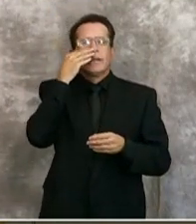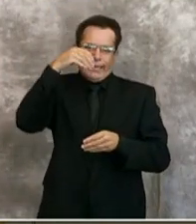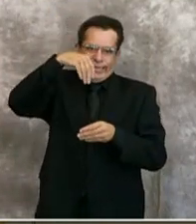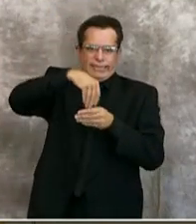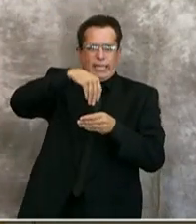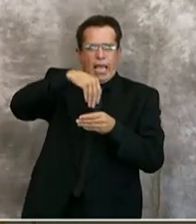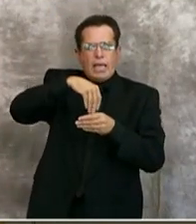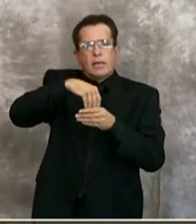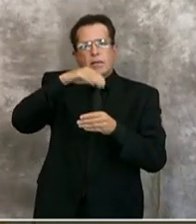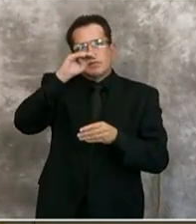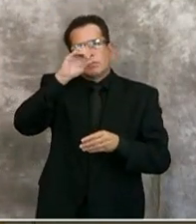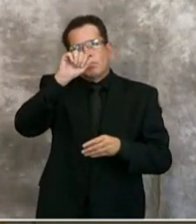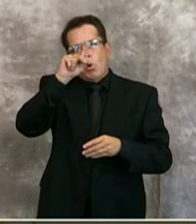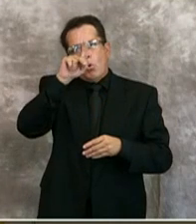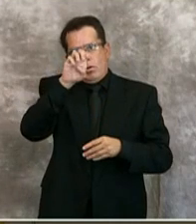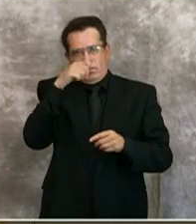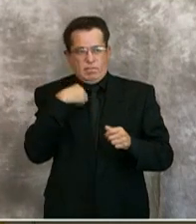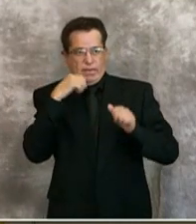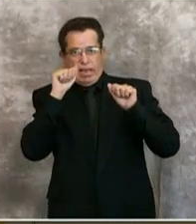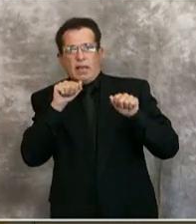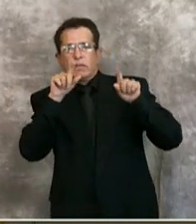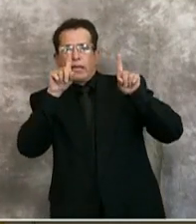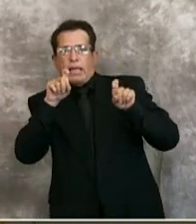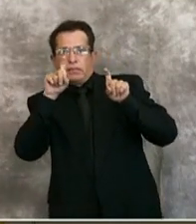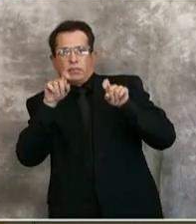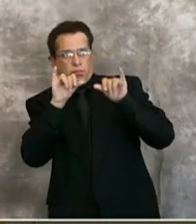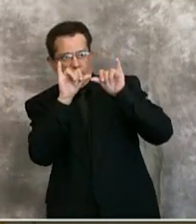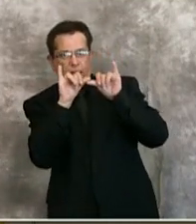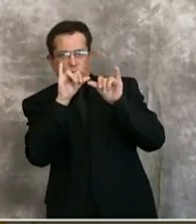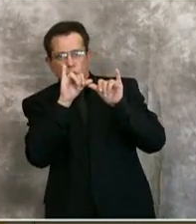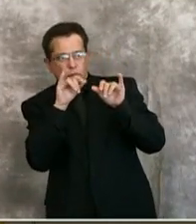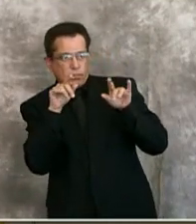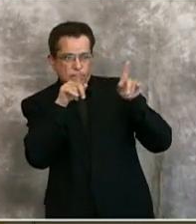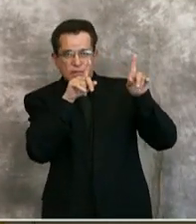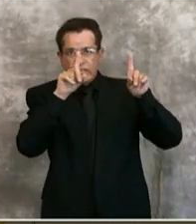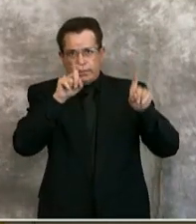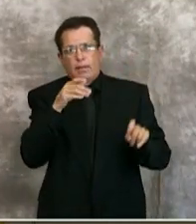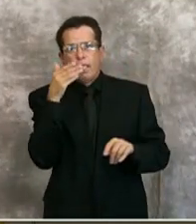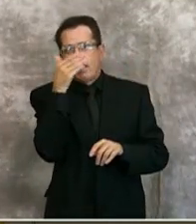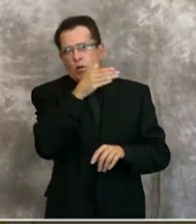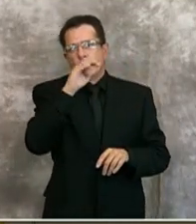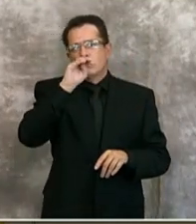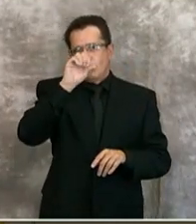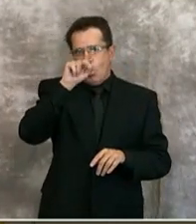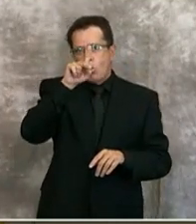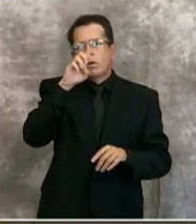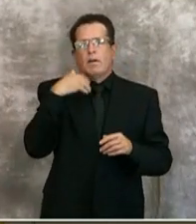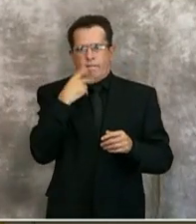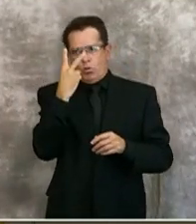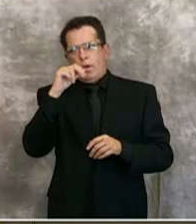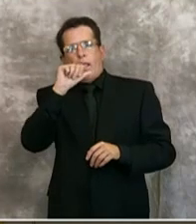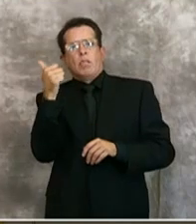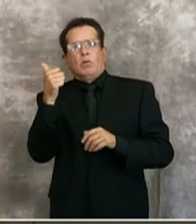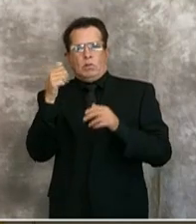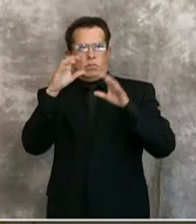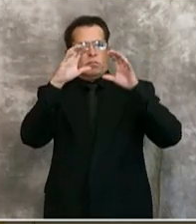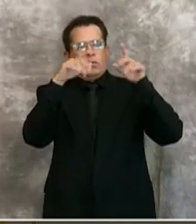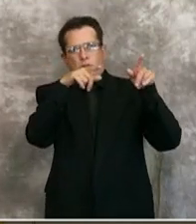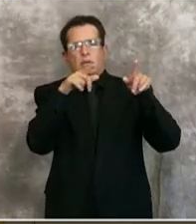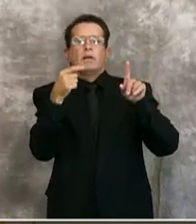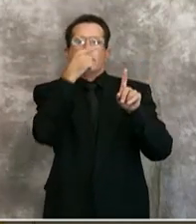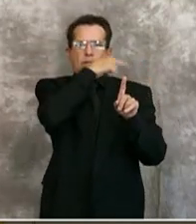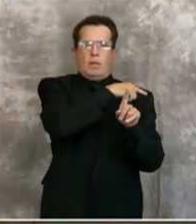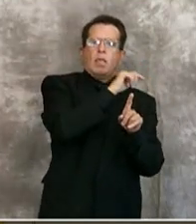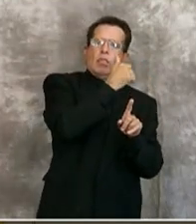real time at numerous locations in the county. And we've added 2 additional sites. We're looking at a 3rd to put on the